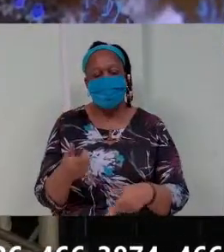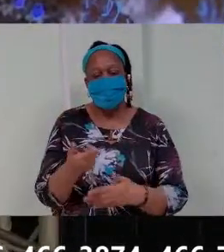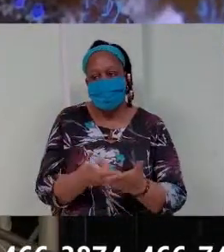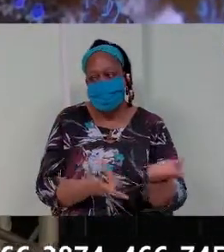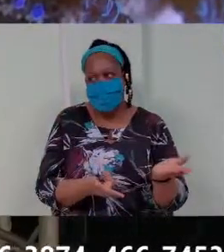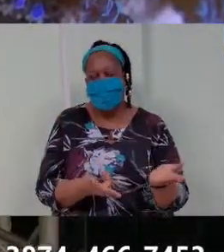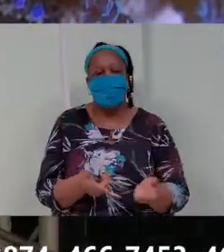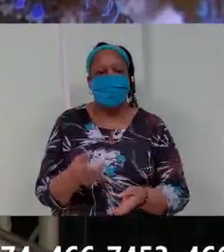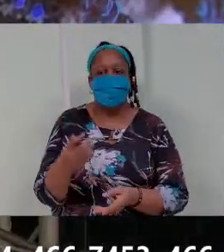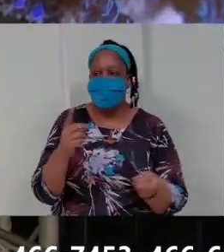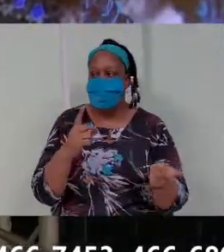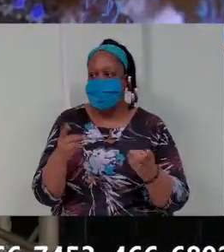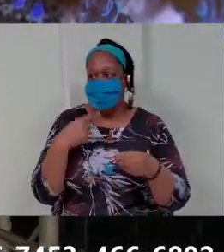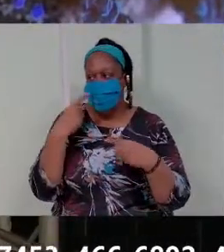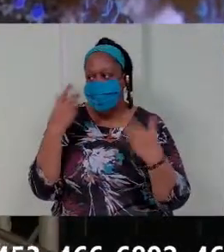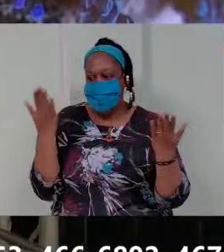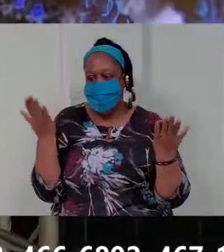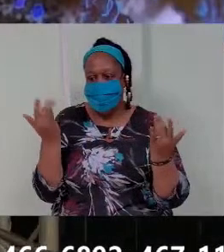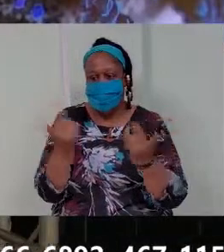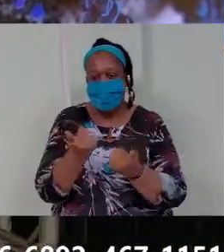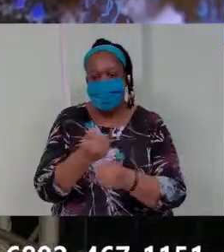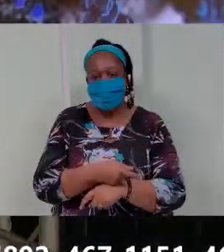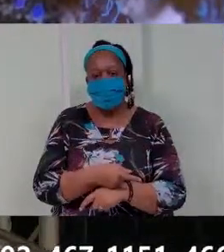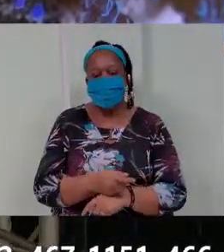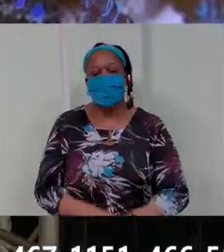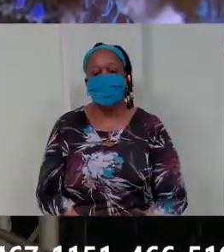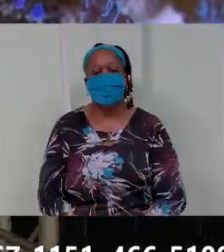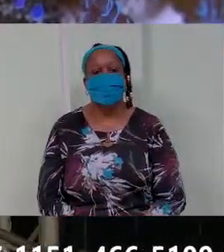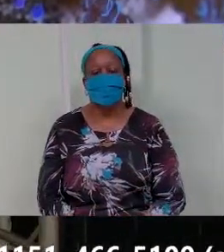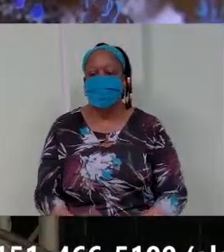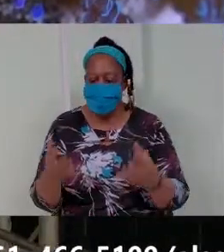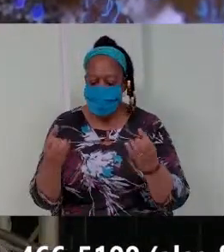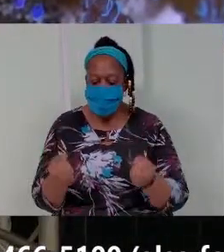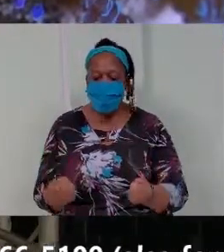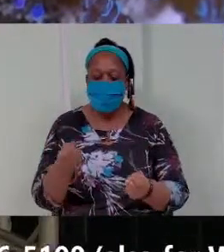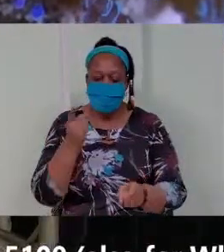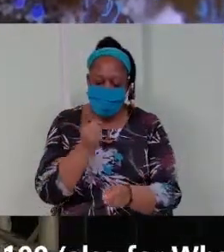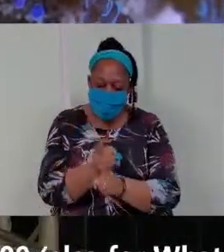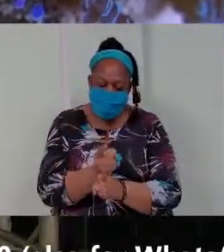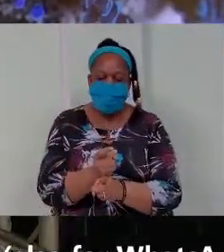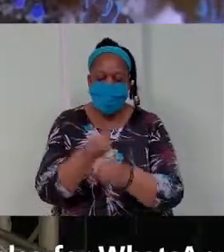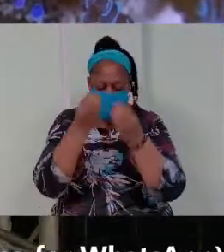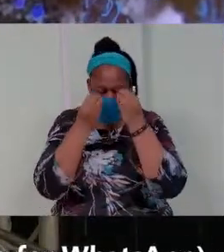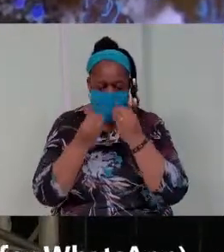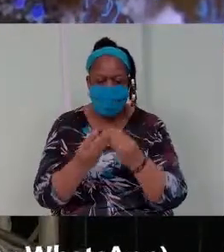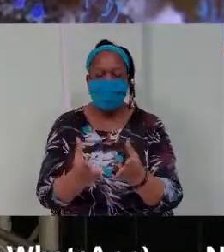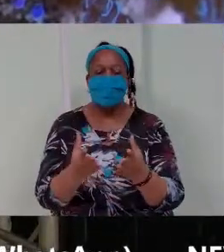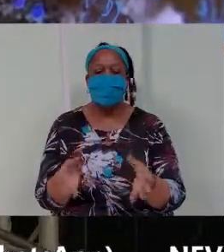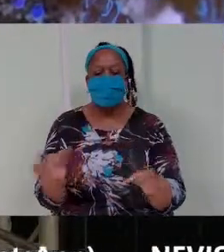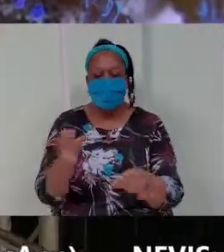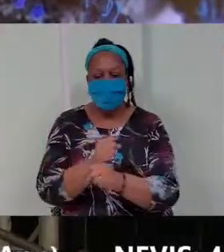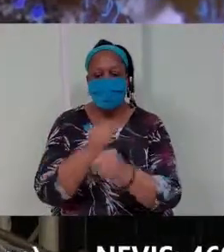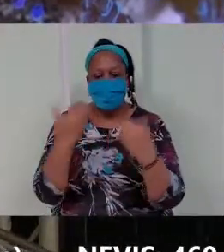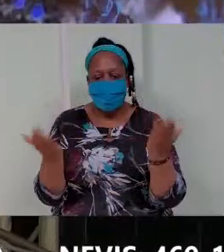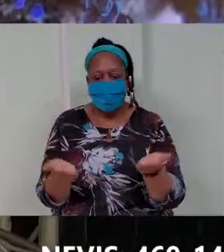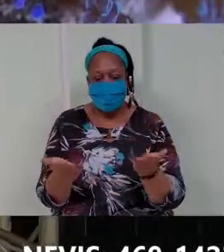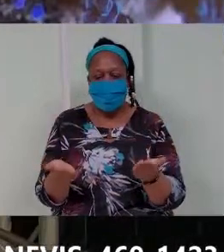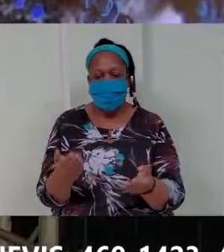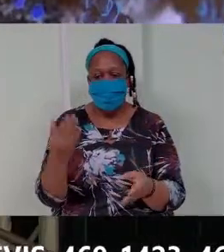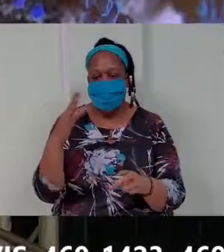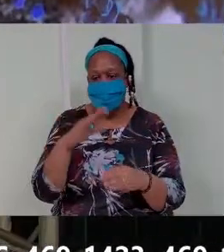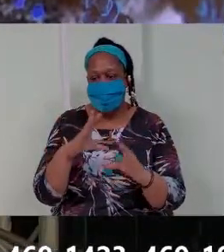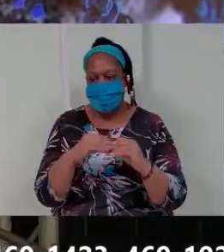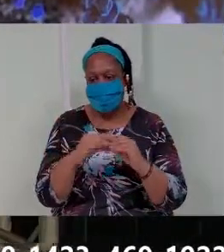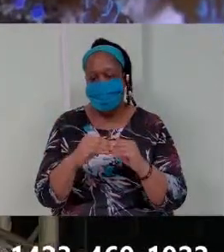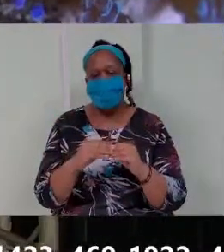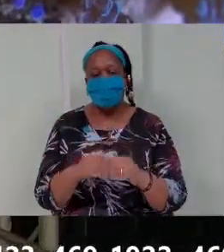want official information and relevant information that you get here at these